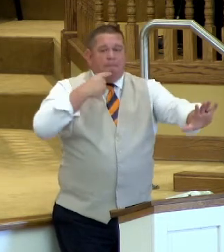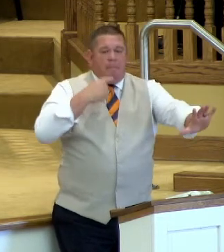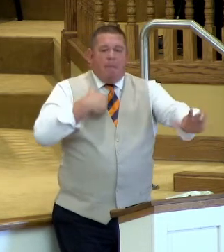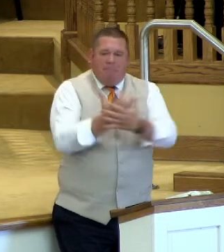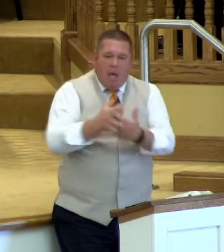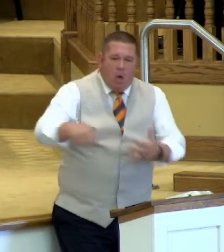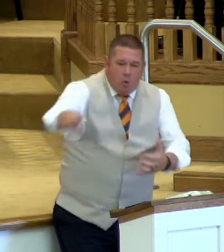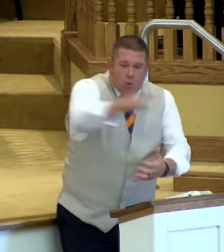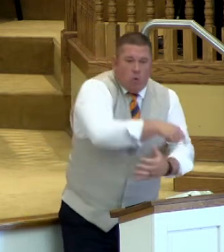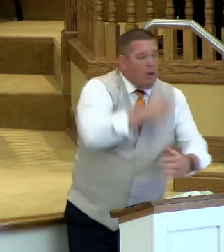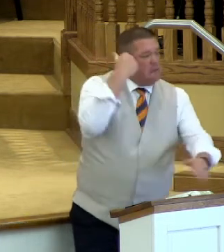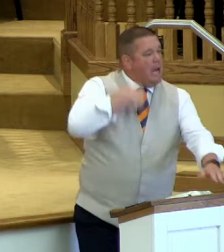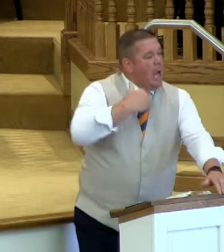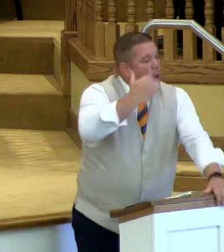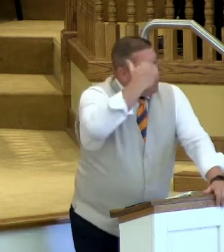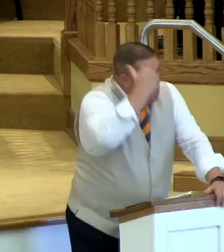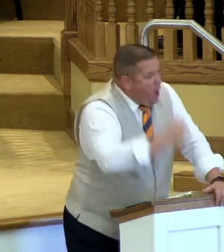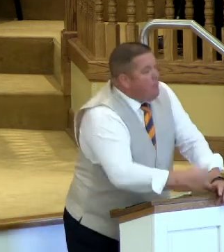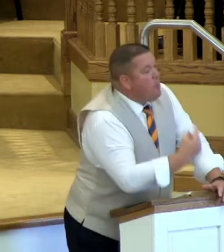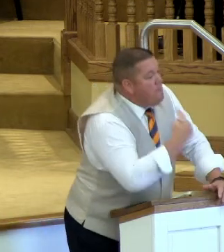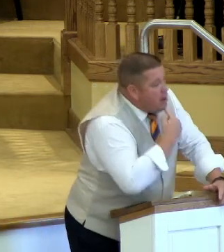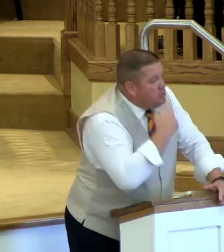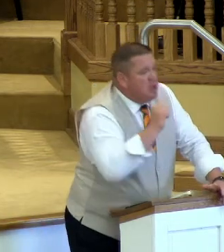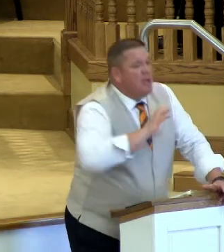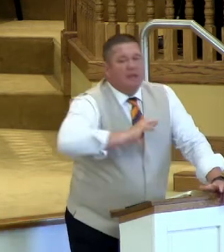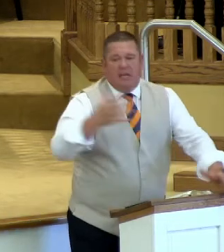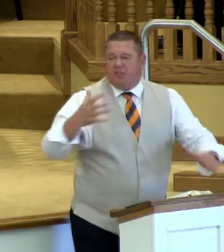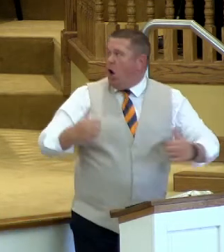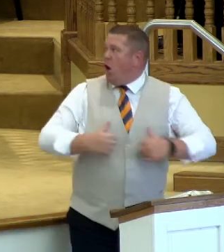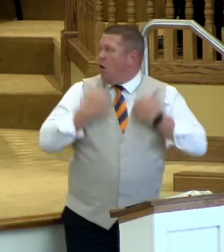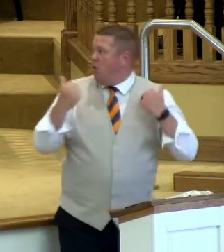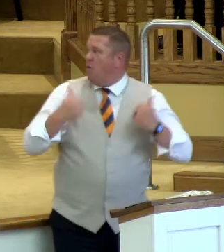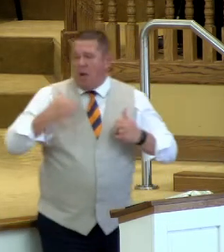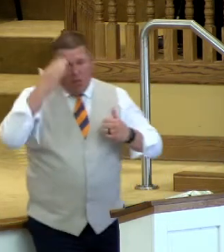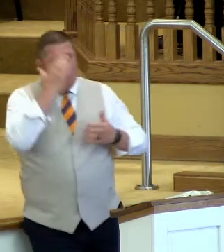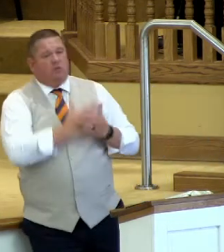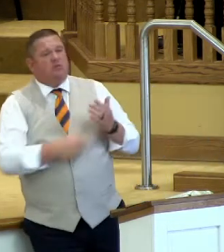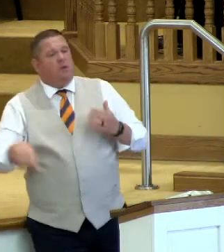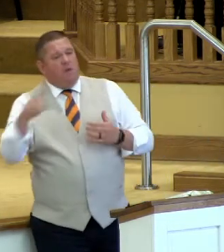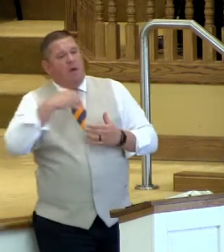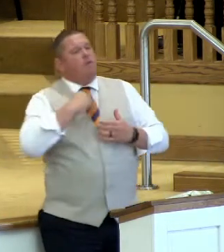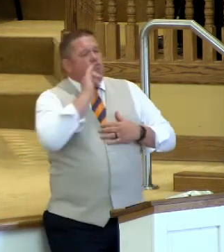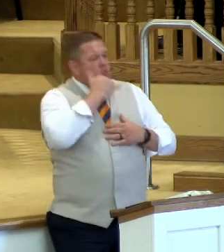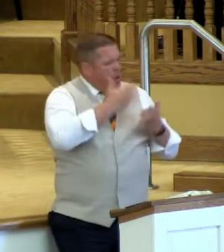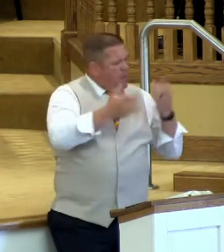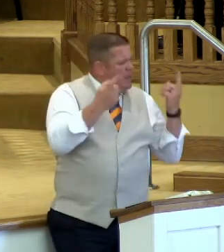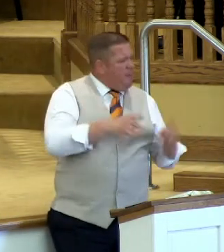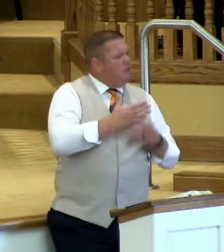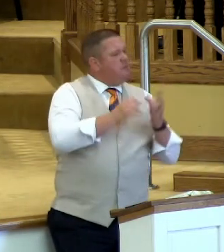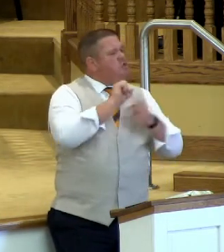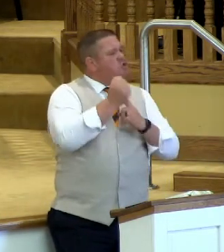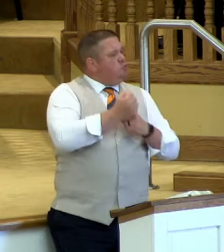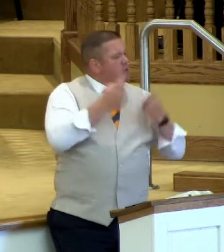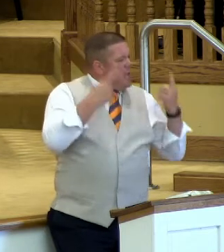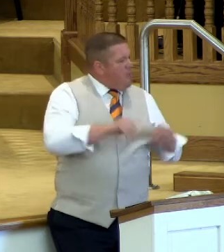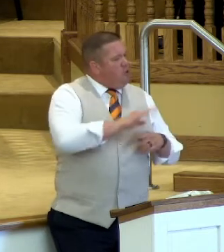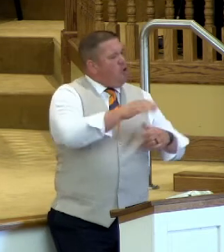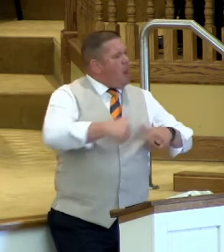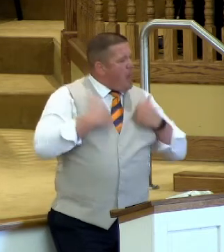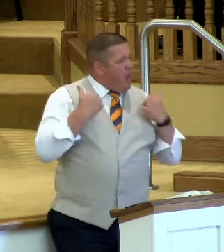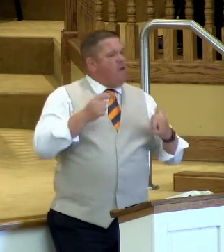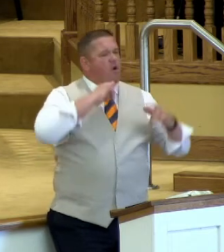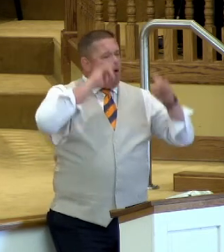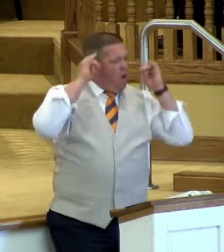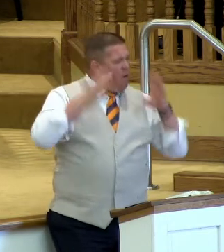of you to listen up, because I know how much bitterness can wreck a life, and I know some of you have been really wronged in here, I know some situations that you've been through